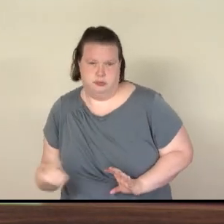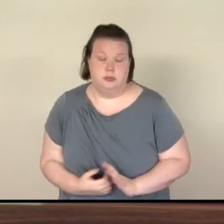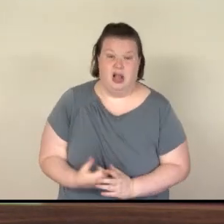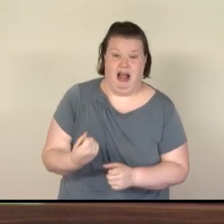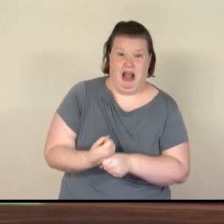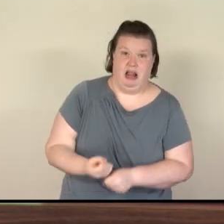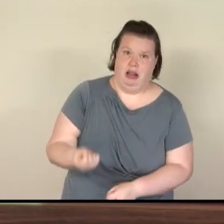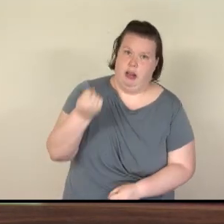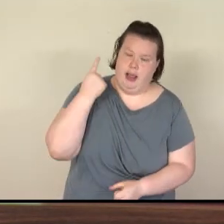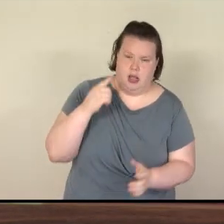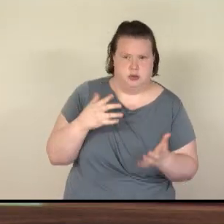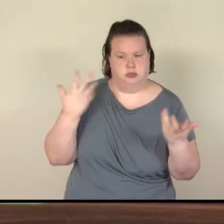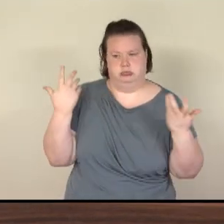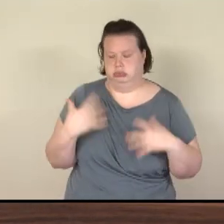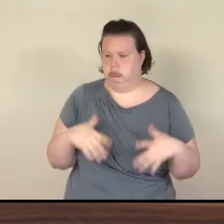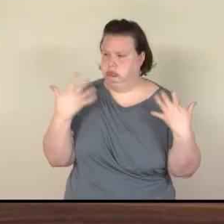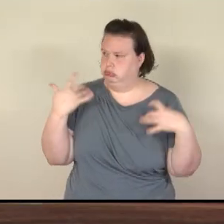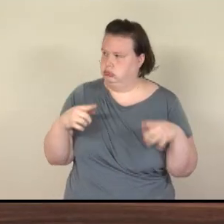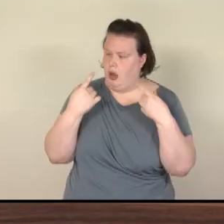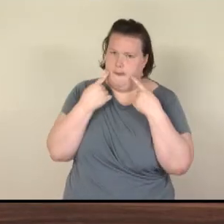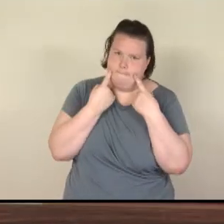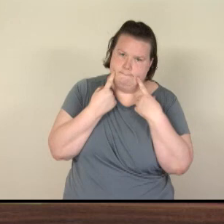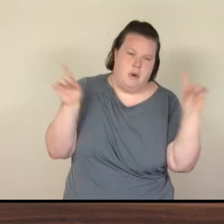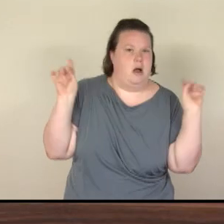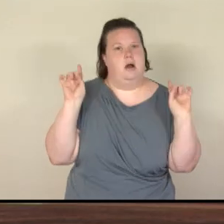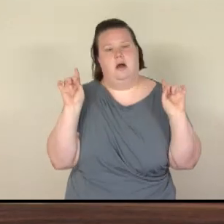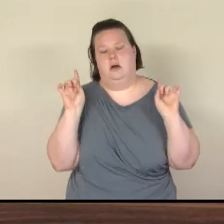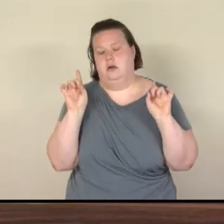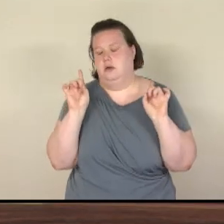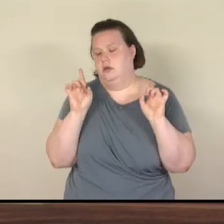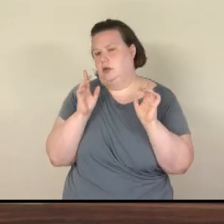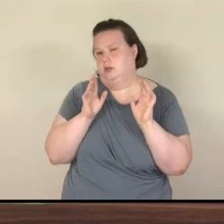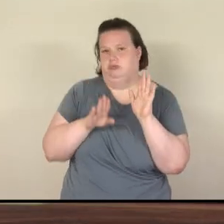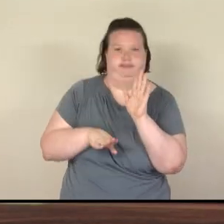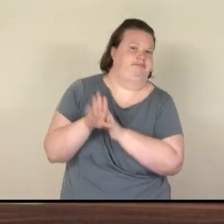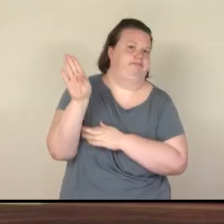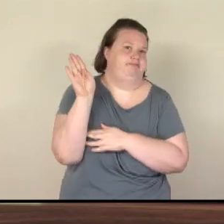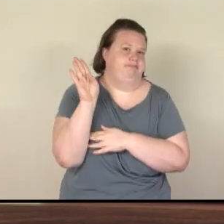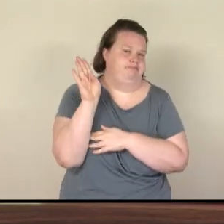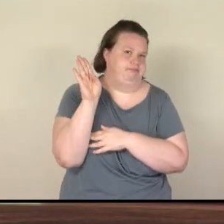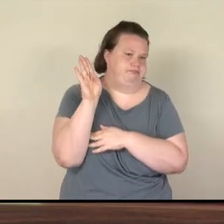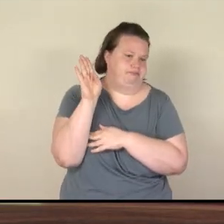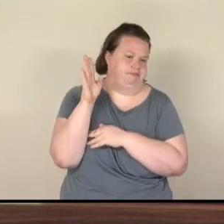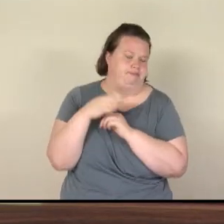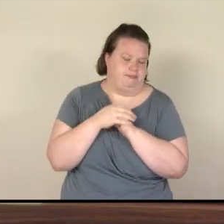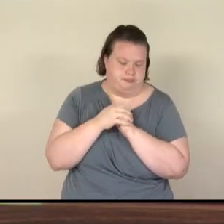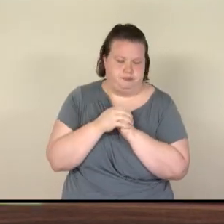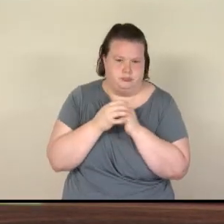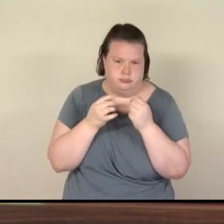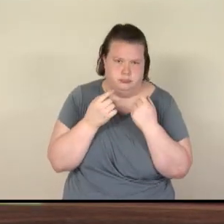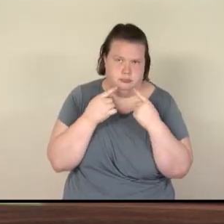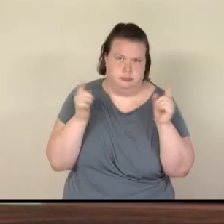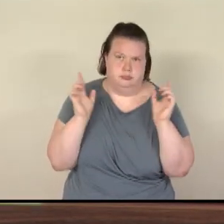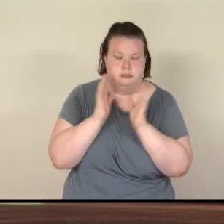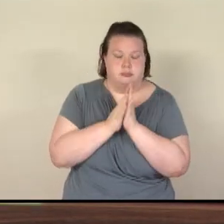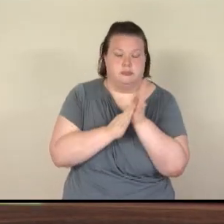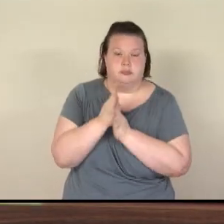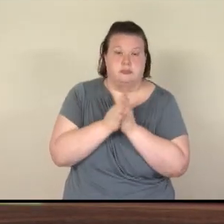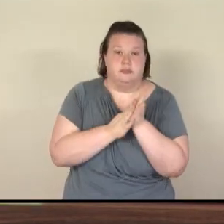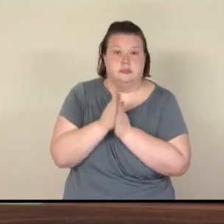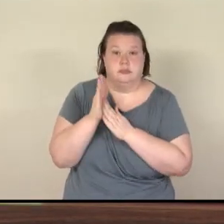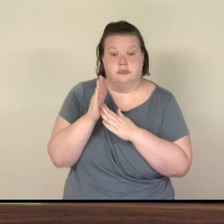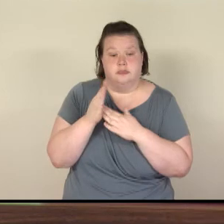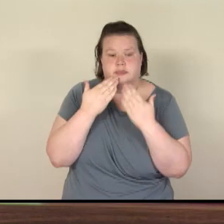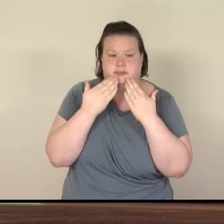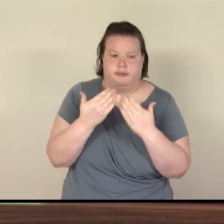last year's program, and I am so thankful to our community partners and our staff to work together